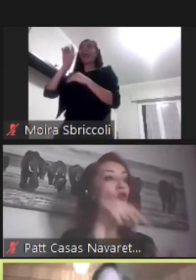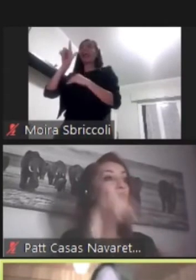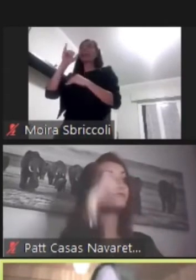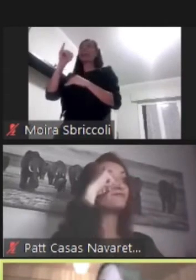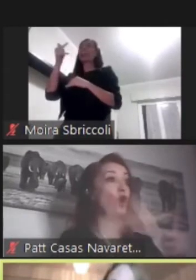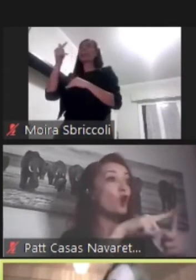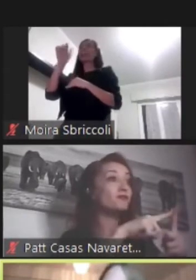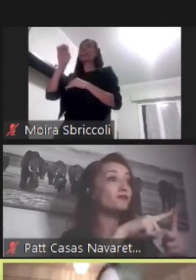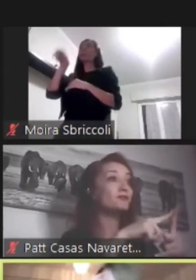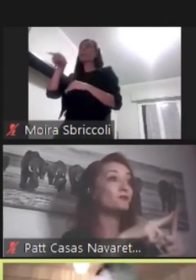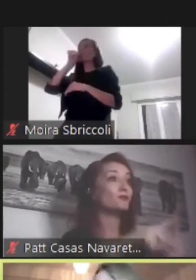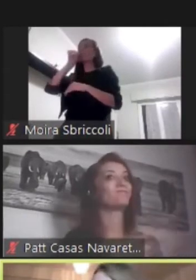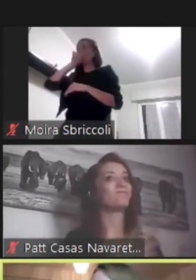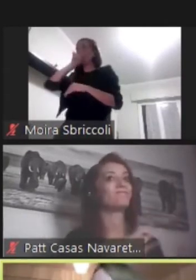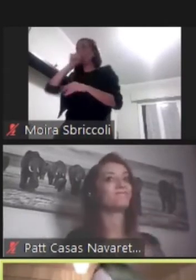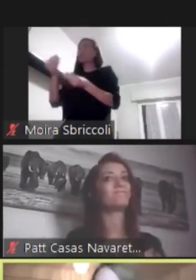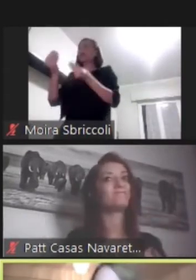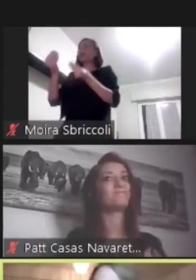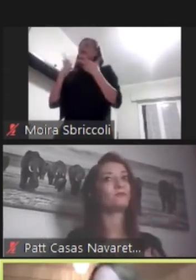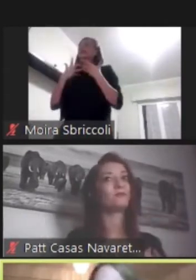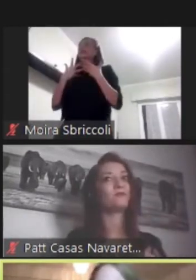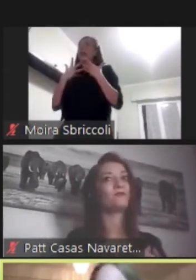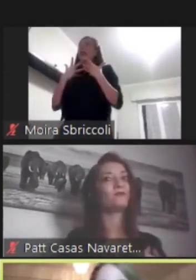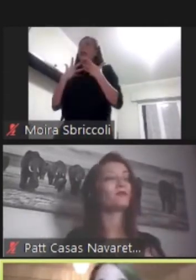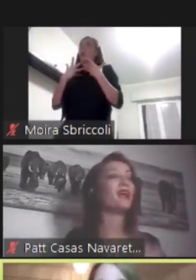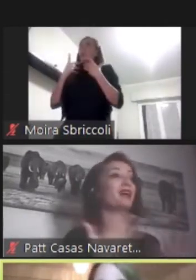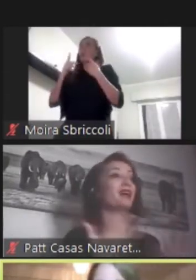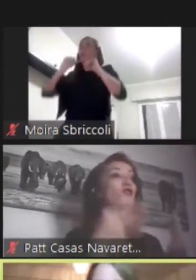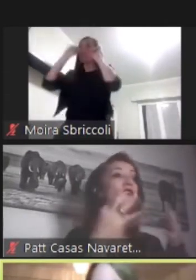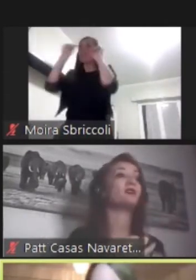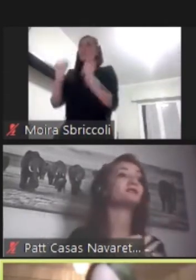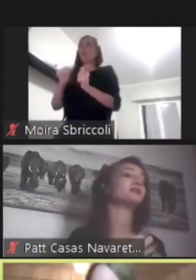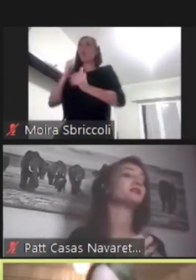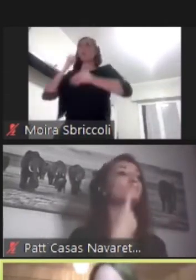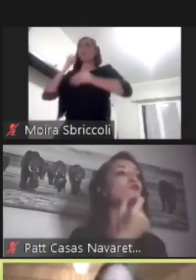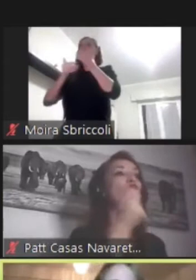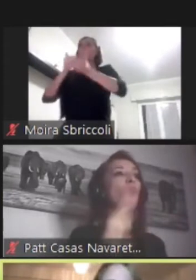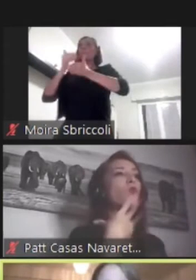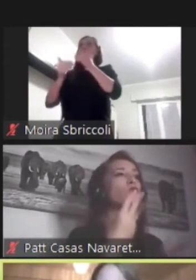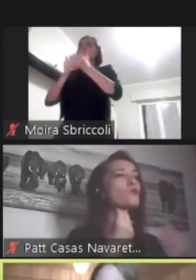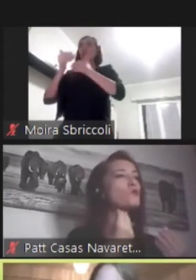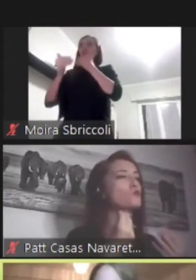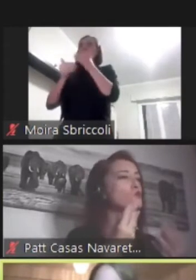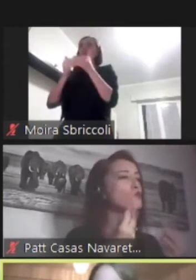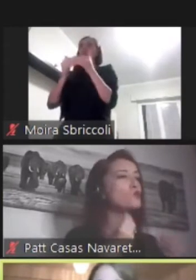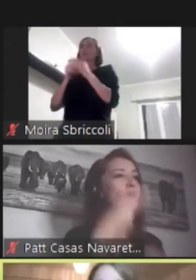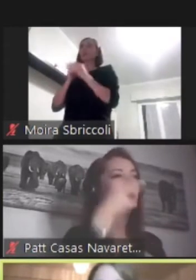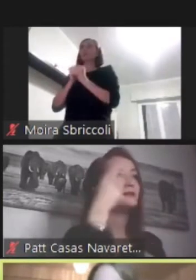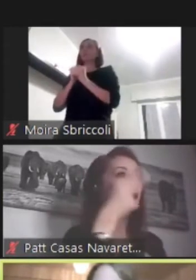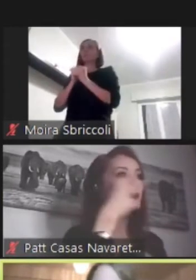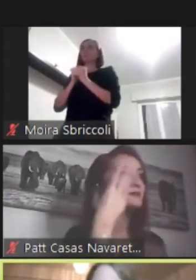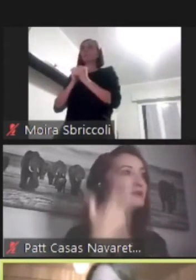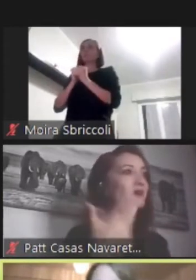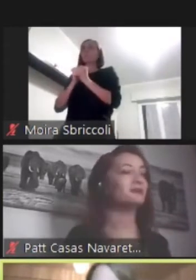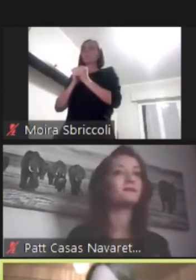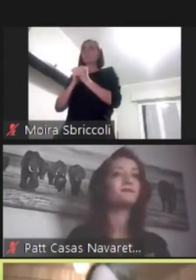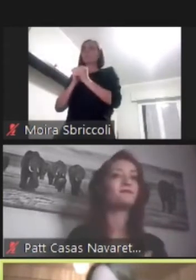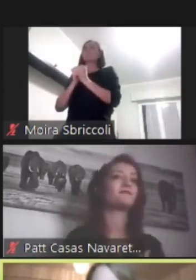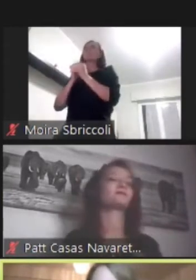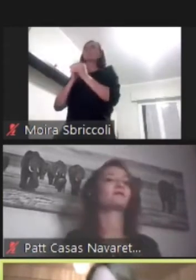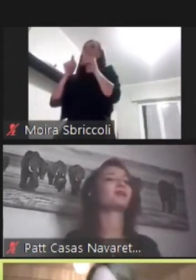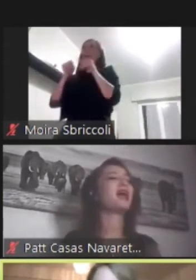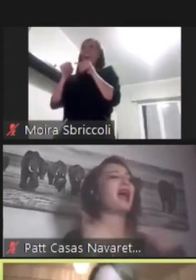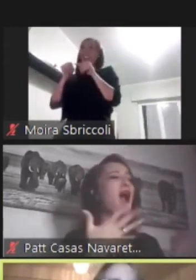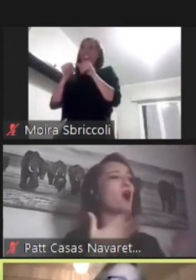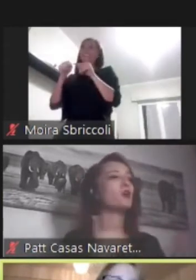I'm going to go through quite a few of the main ingredients and explain those a little bit more